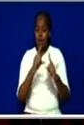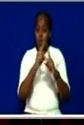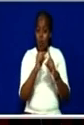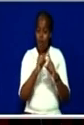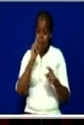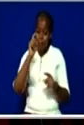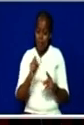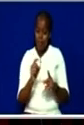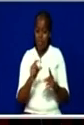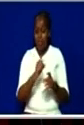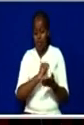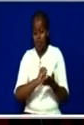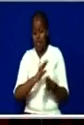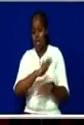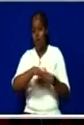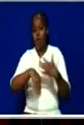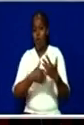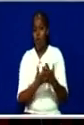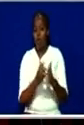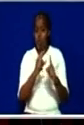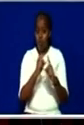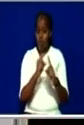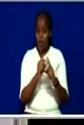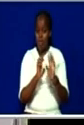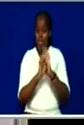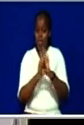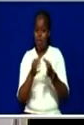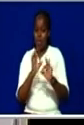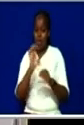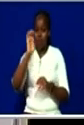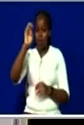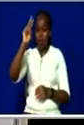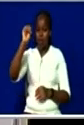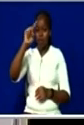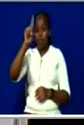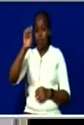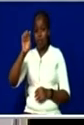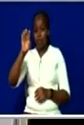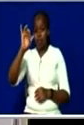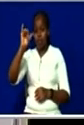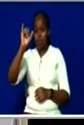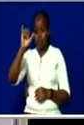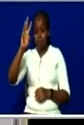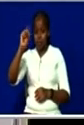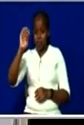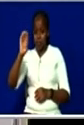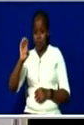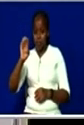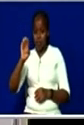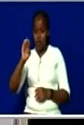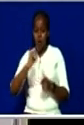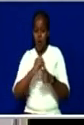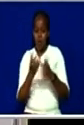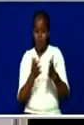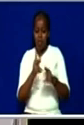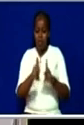written in full. If it is enzyme or enzymatic reaction, or the process of